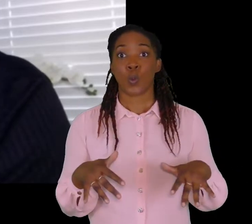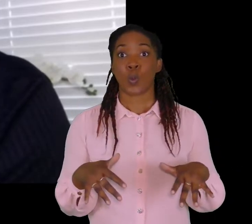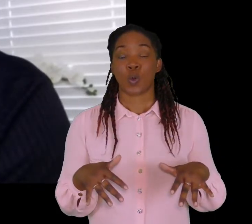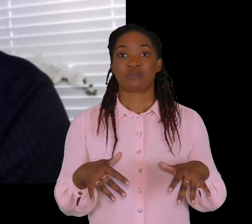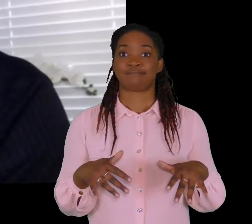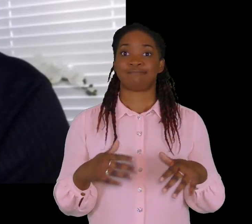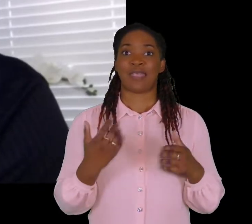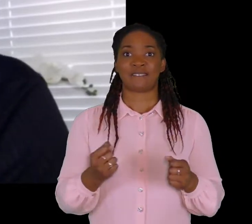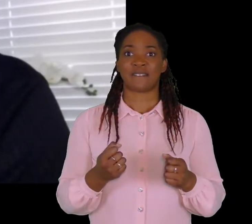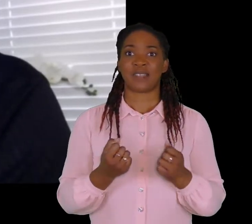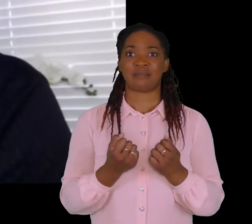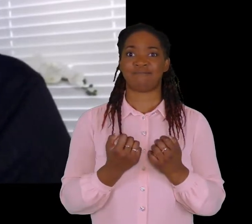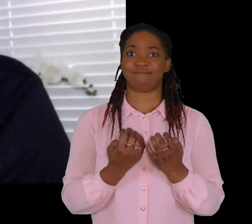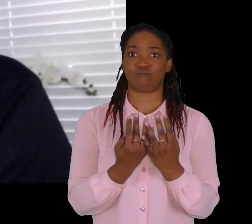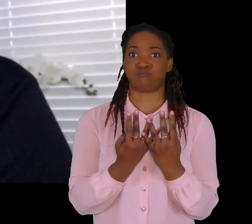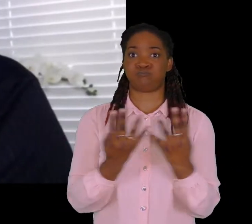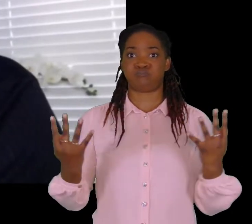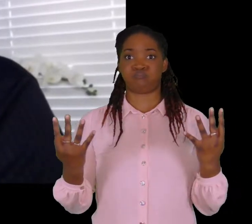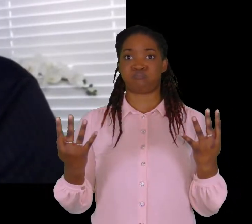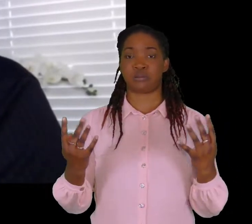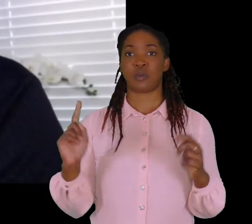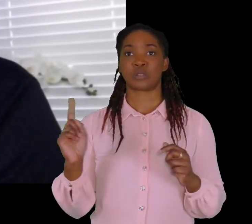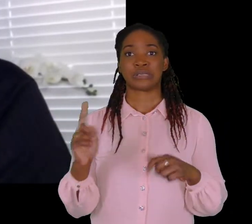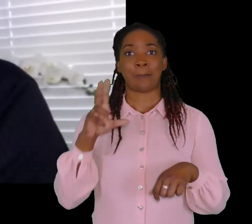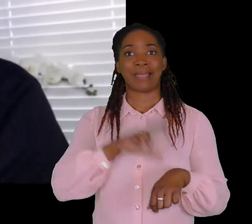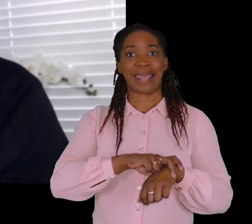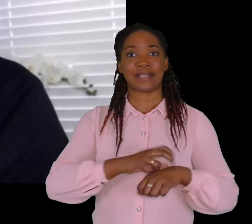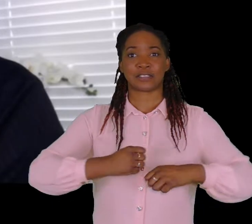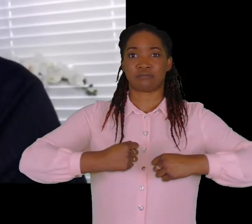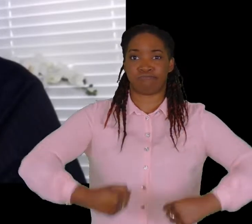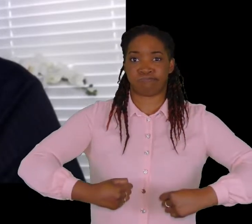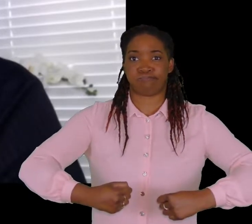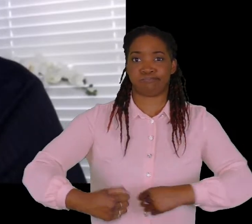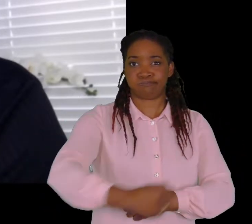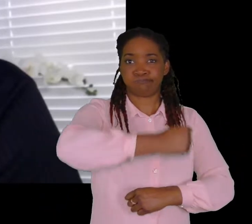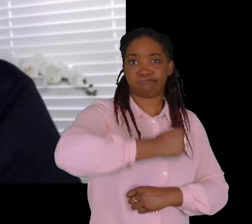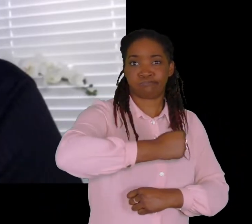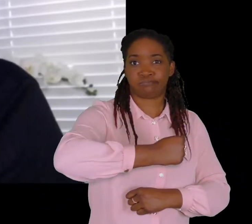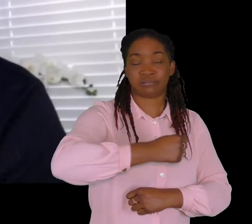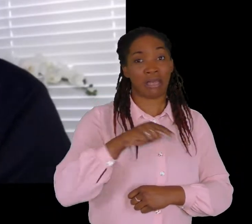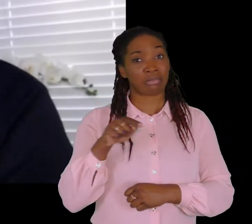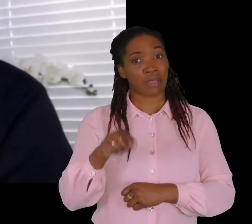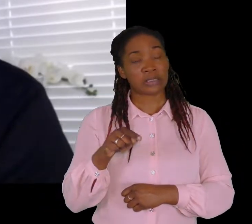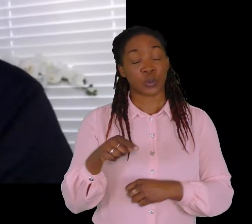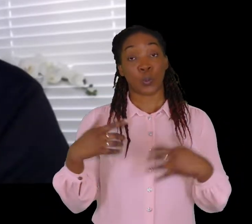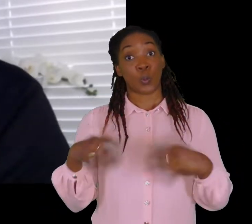strikers facing the thick blue line of the police establishment acts as a portal, an image